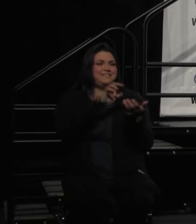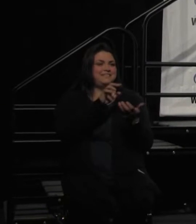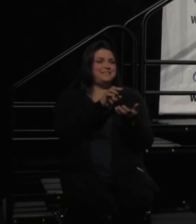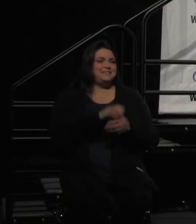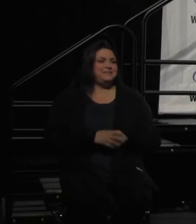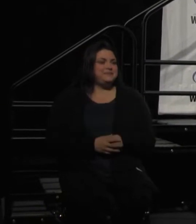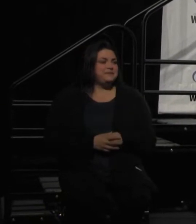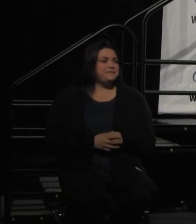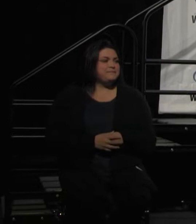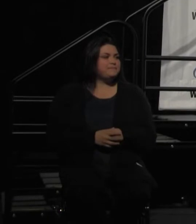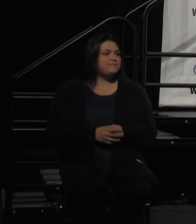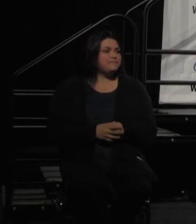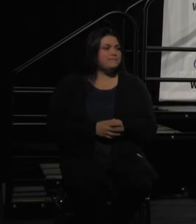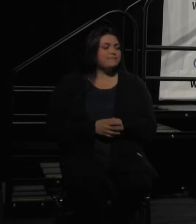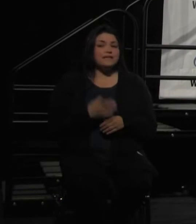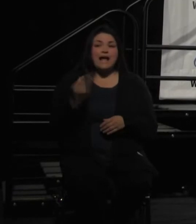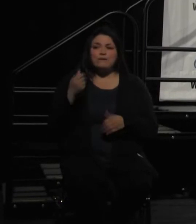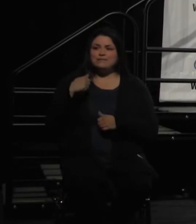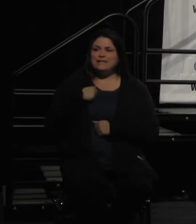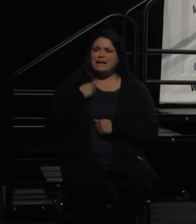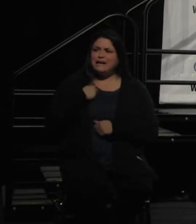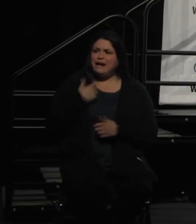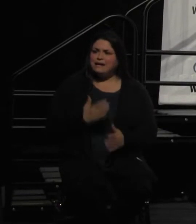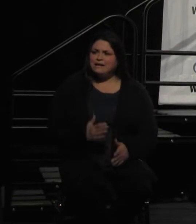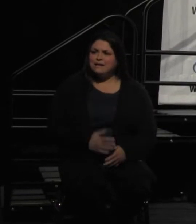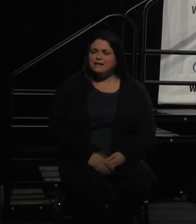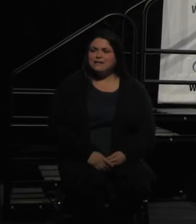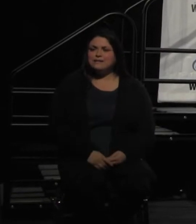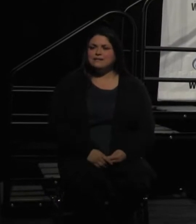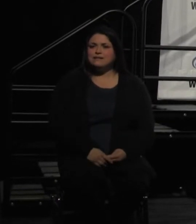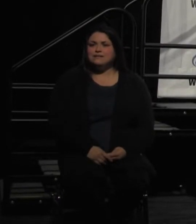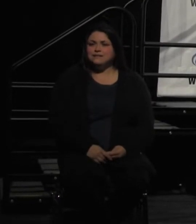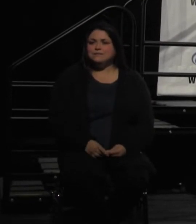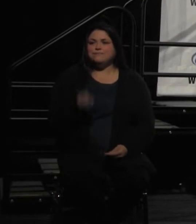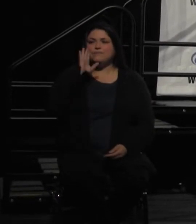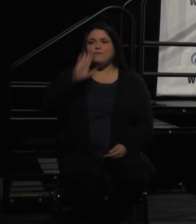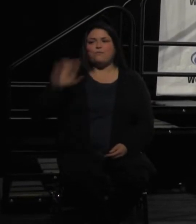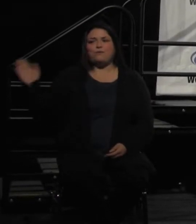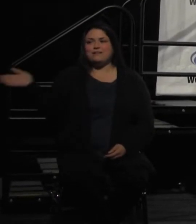So, and if it was a Canadian, he would get slapped.